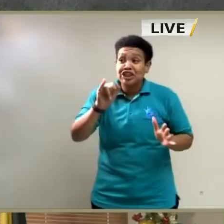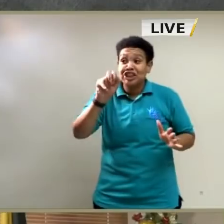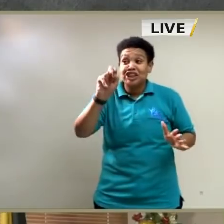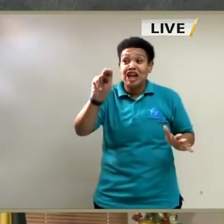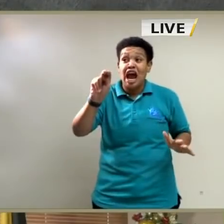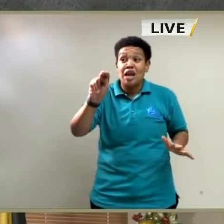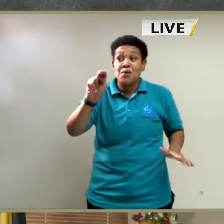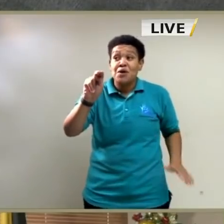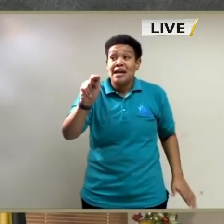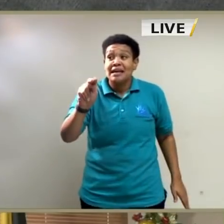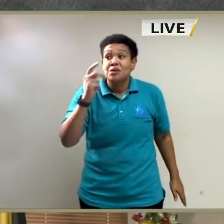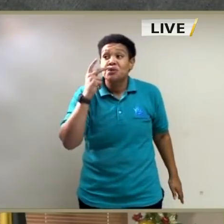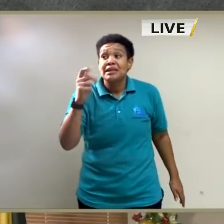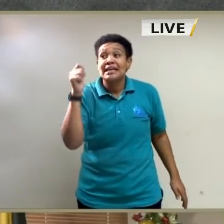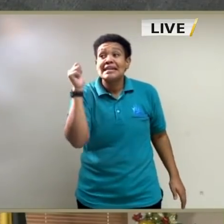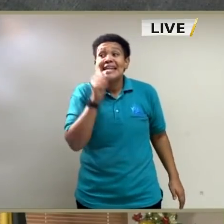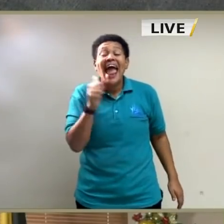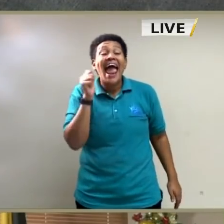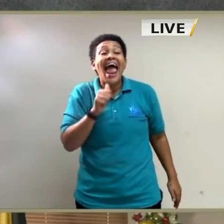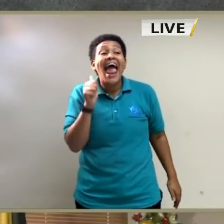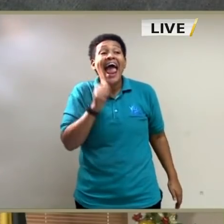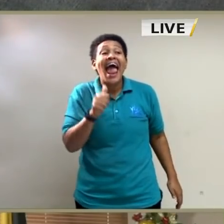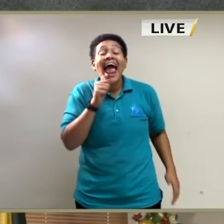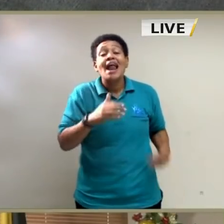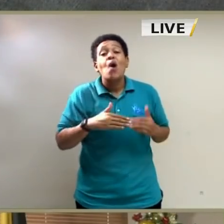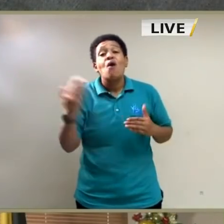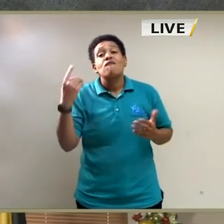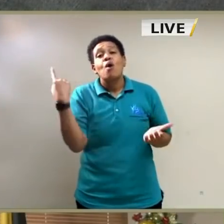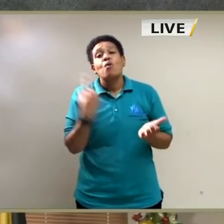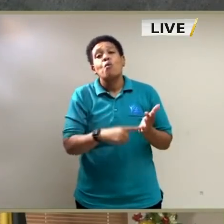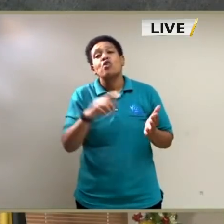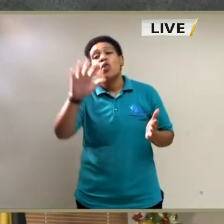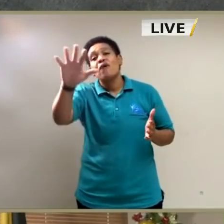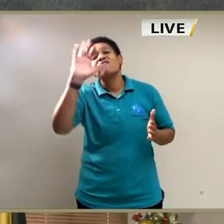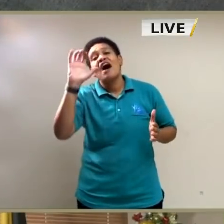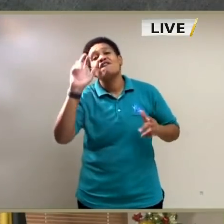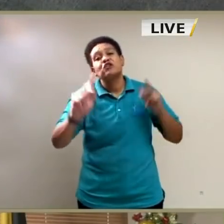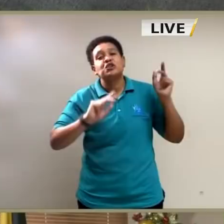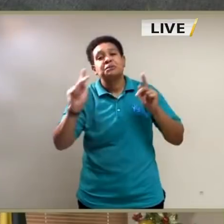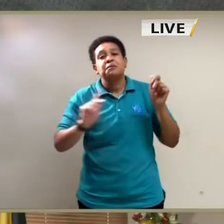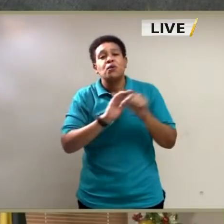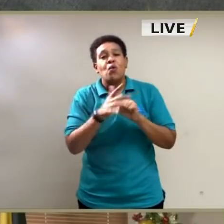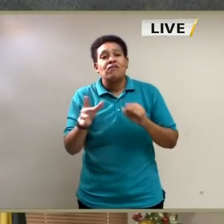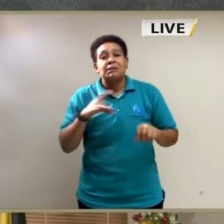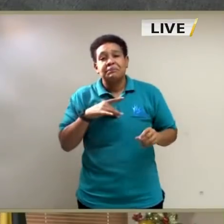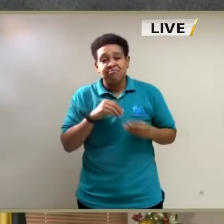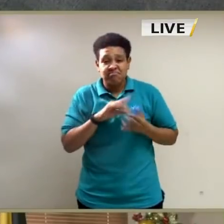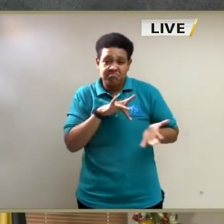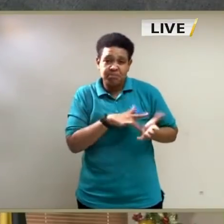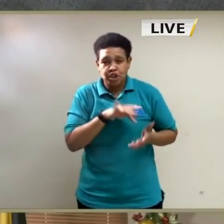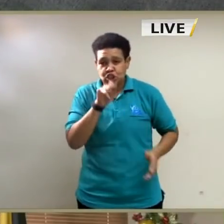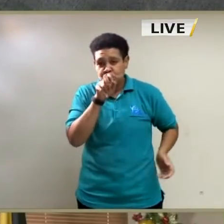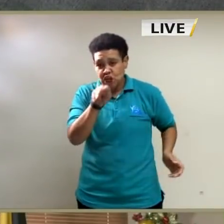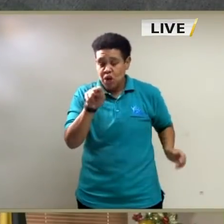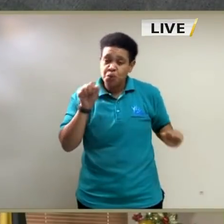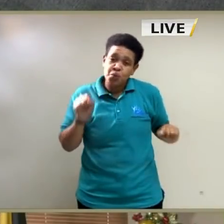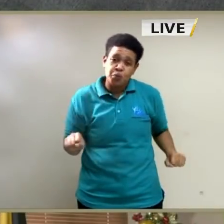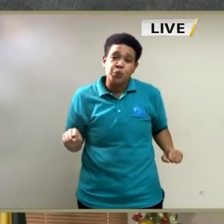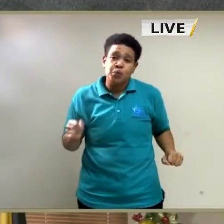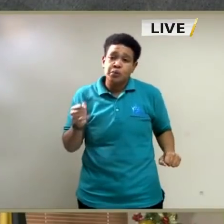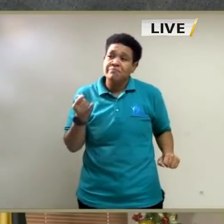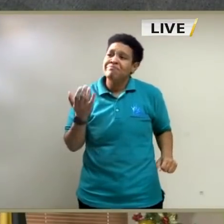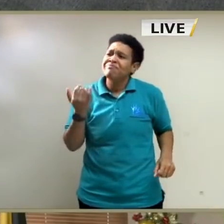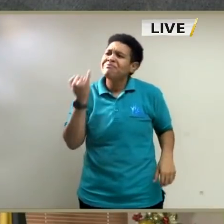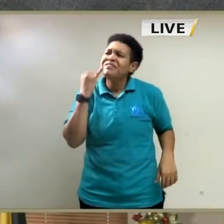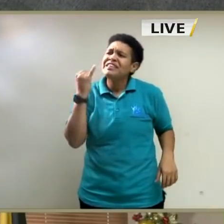see on a daily basis over 1,500 cases. If it is that